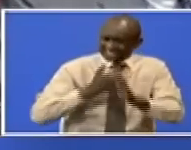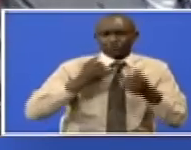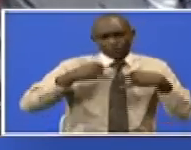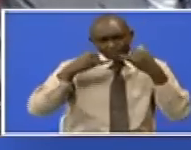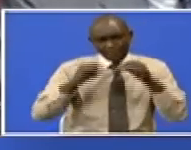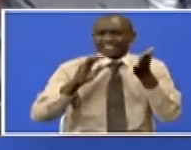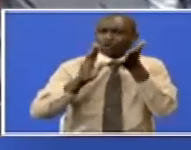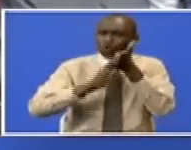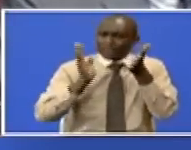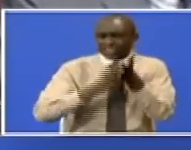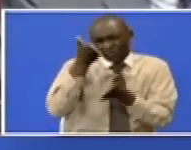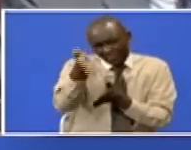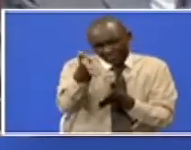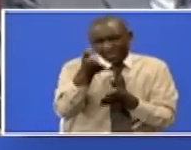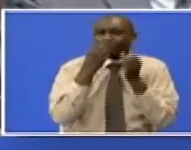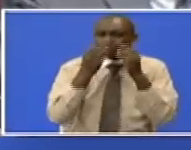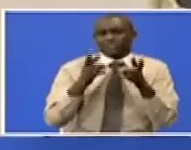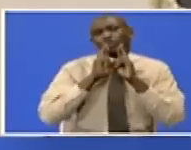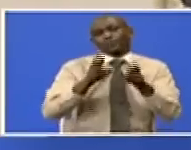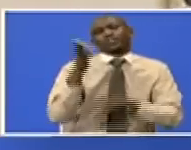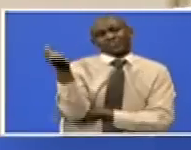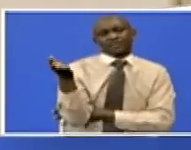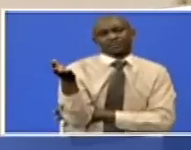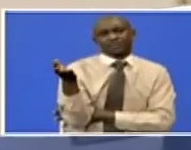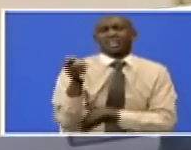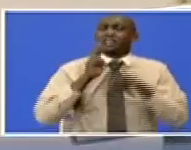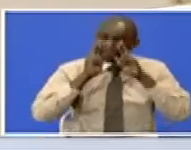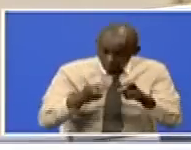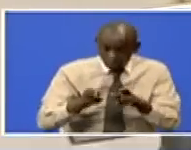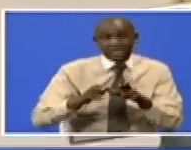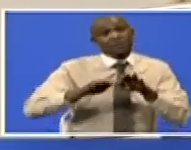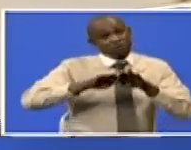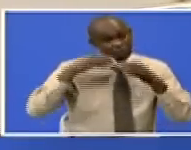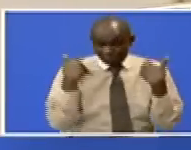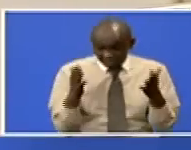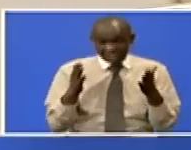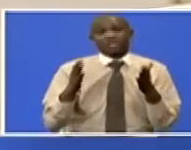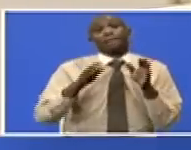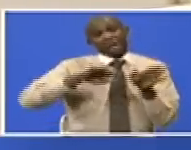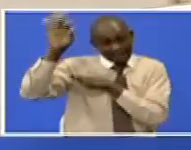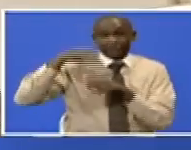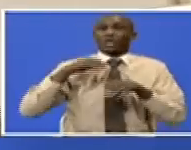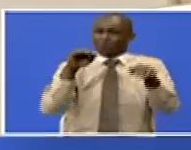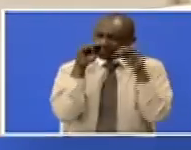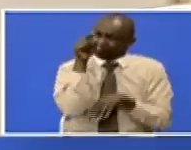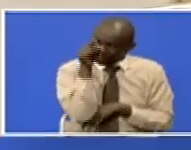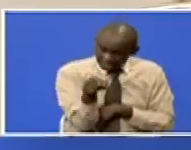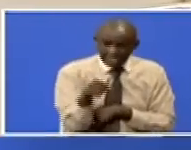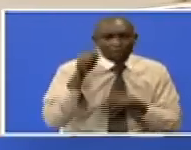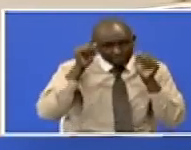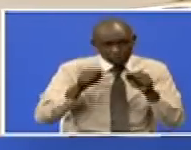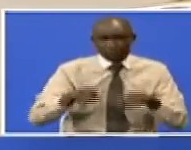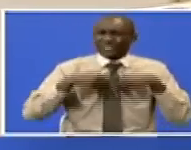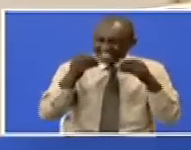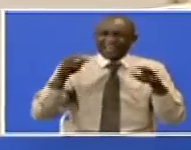the recommendations highlighted by the report. The report was tabled in the Parliament, and we are waiting for it, and we are going to give